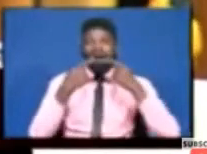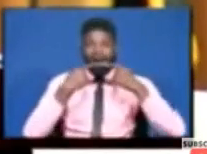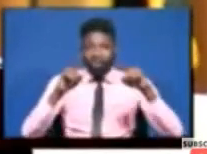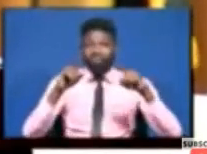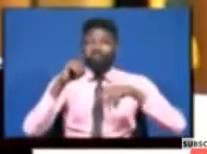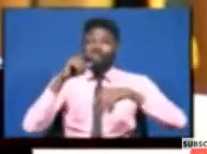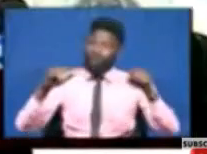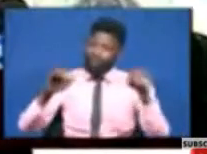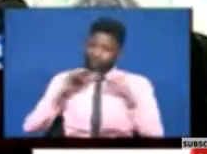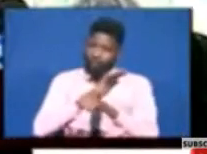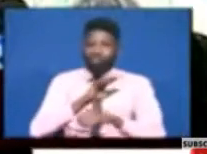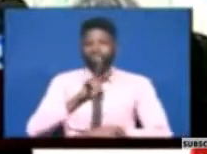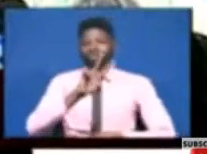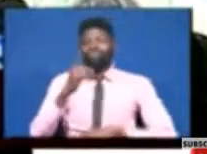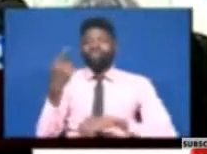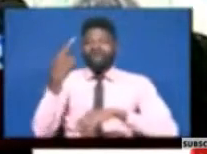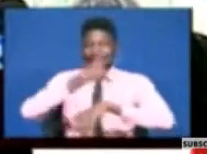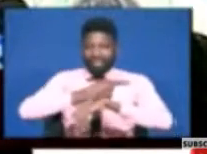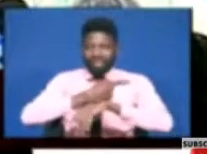21 days.